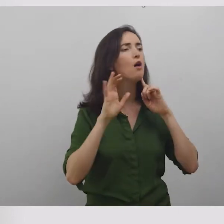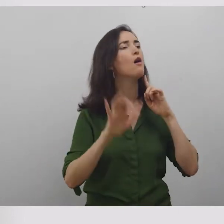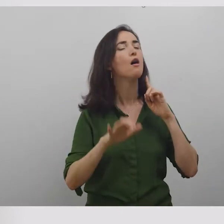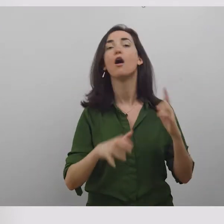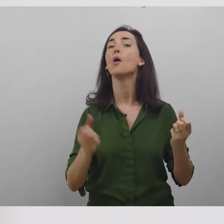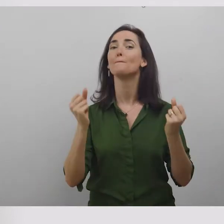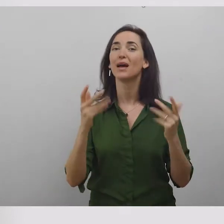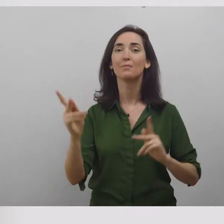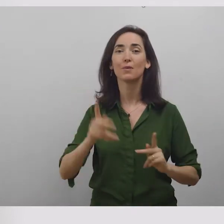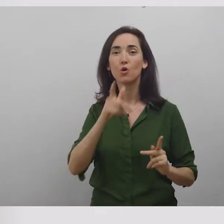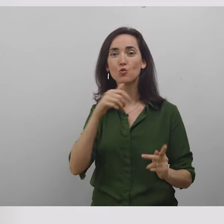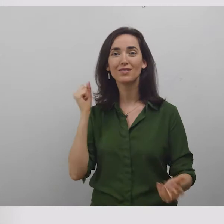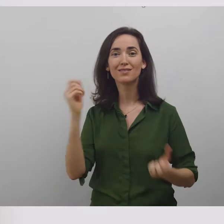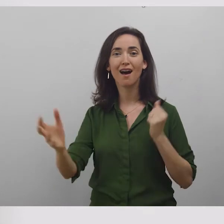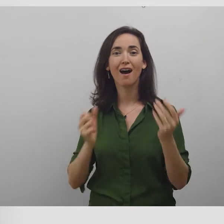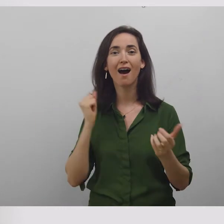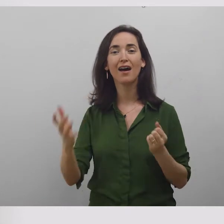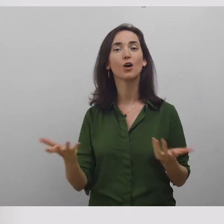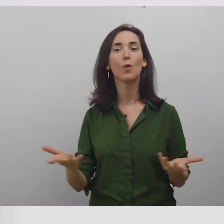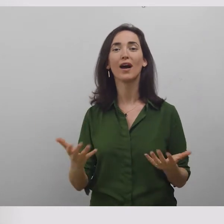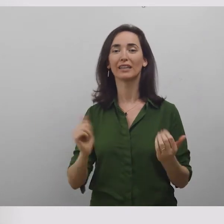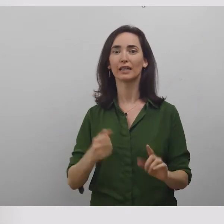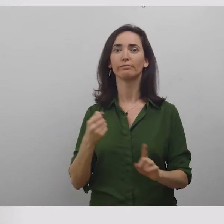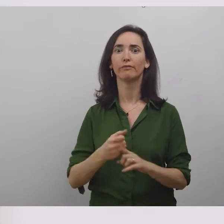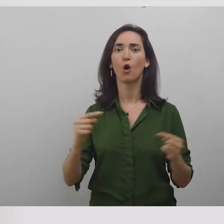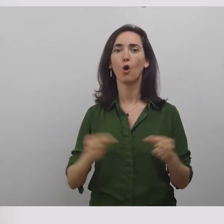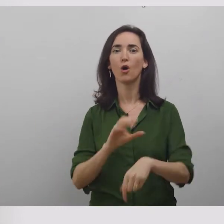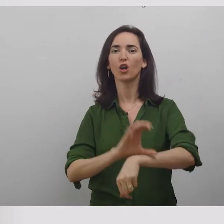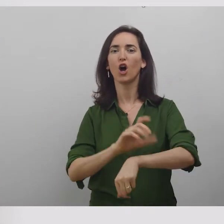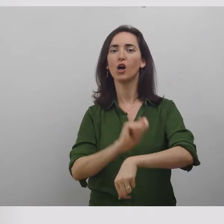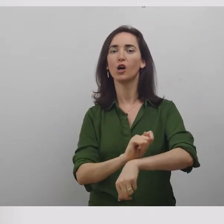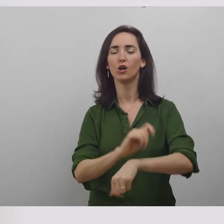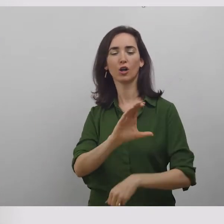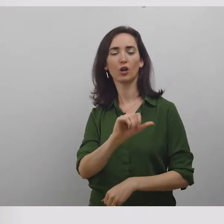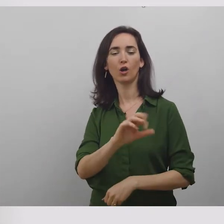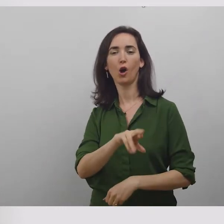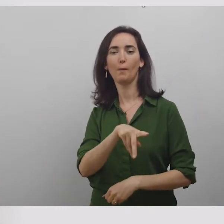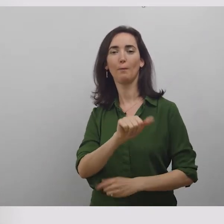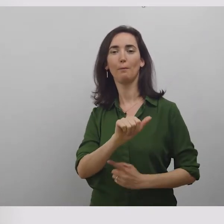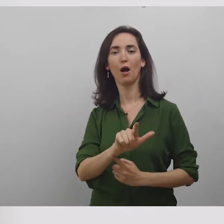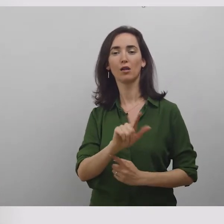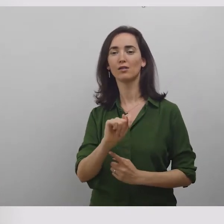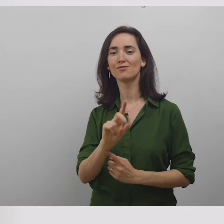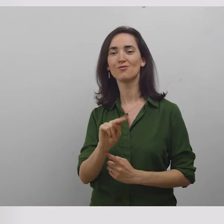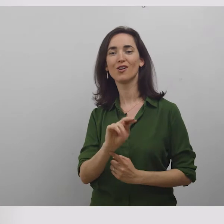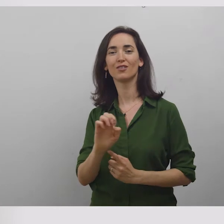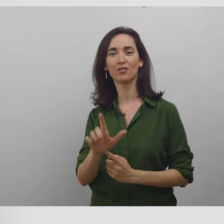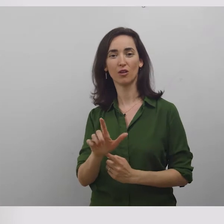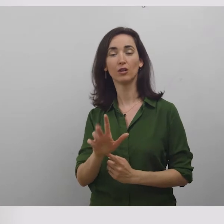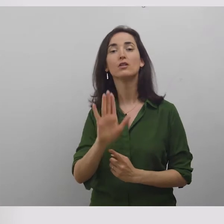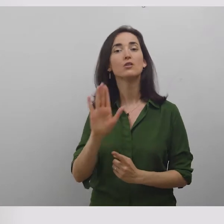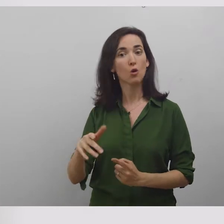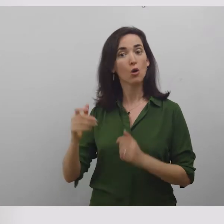very, very common among sign language users to have issues with carpal tunnel. And massage therapy can help with all these things. But